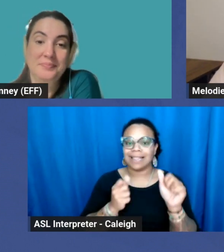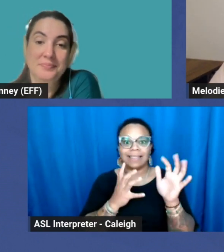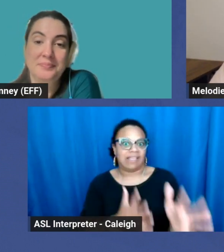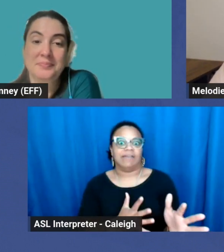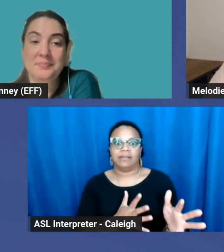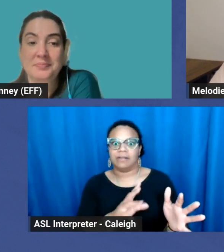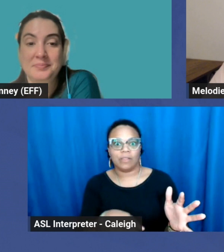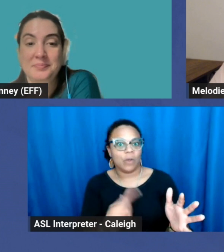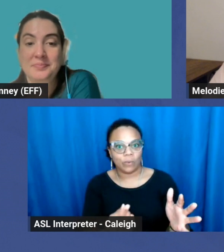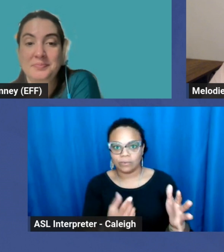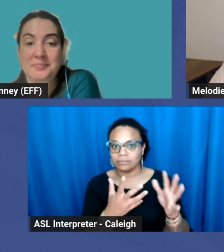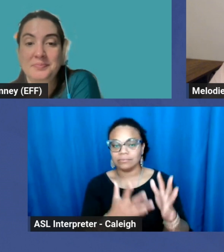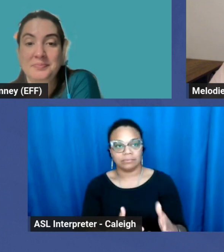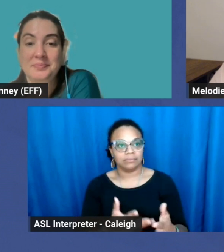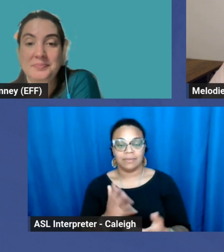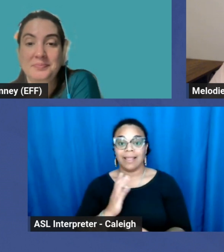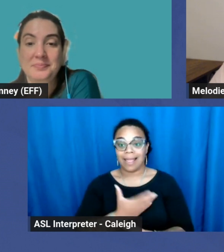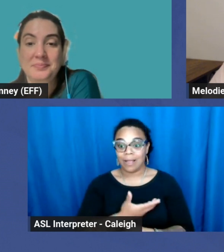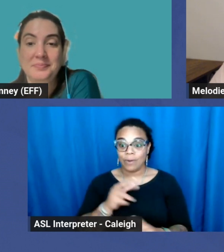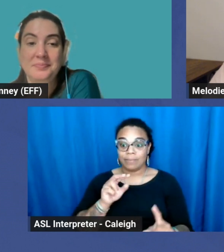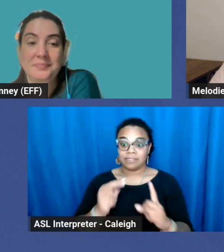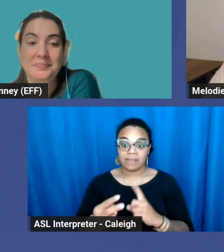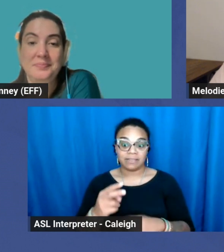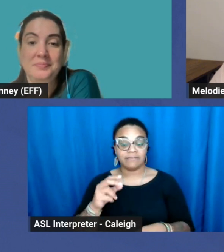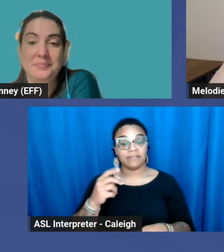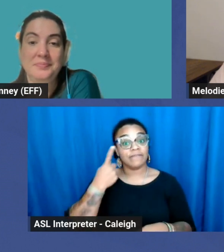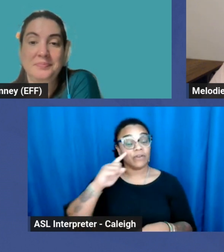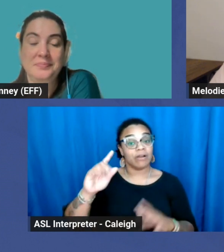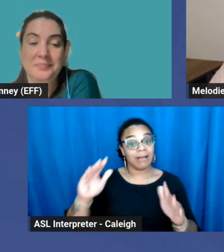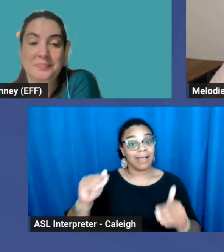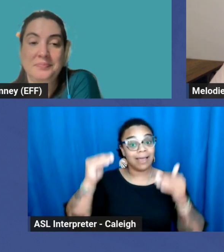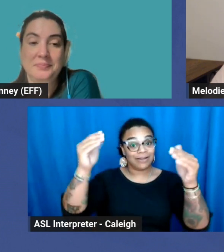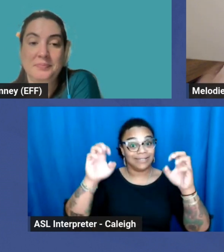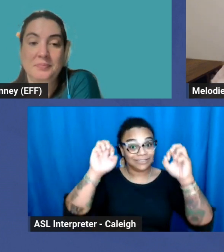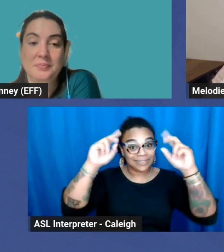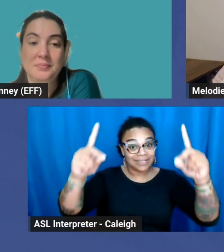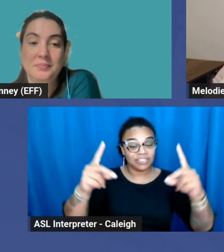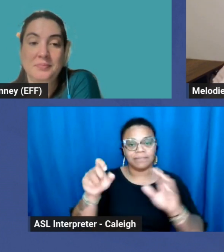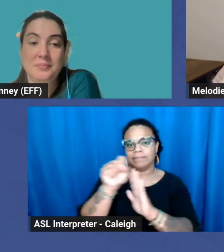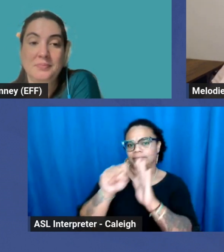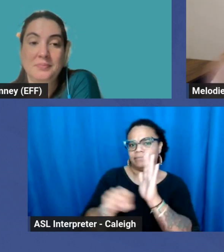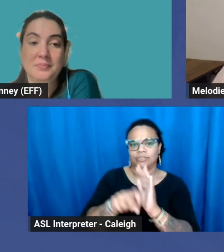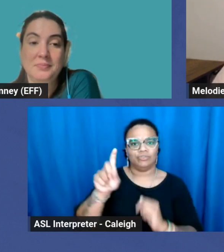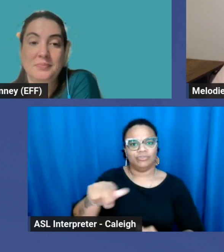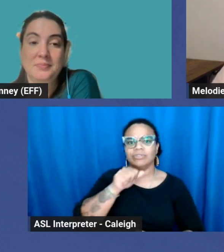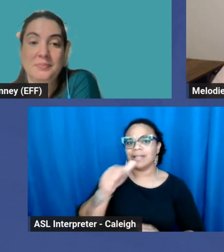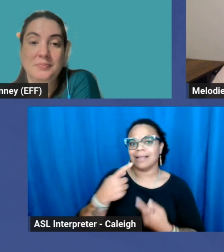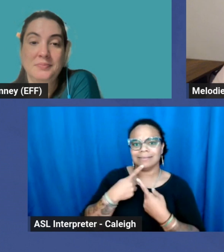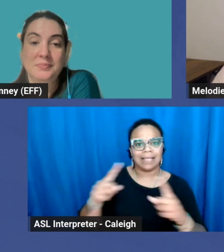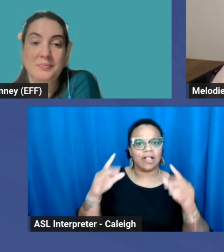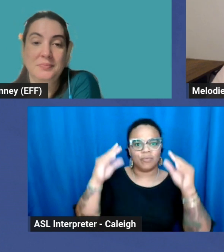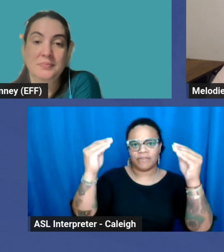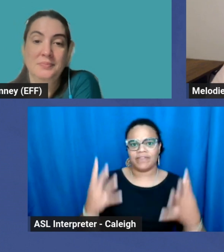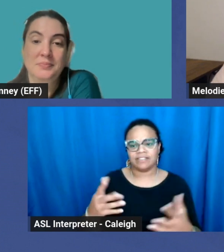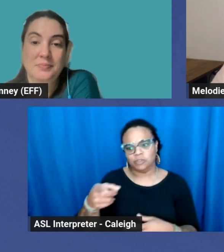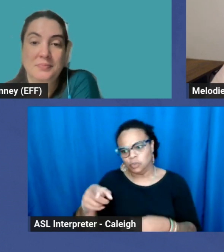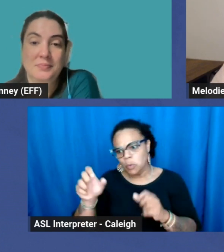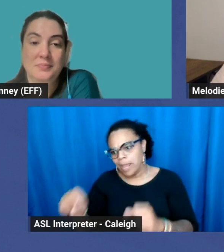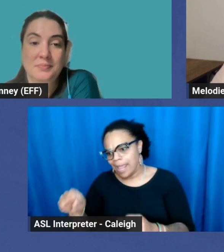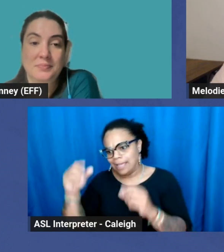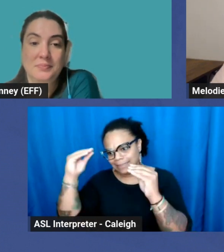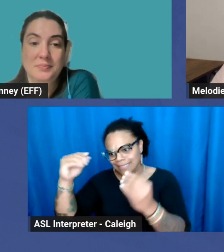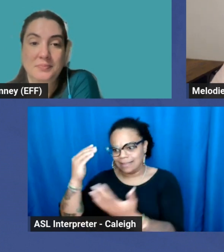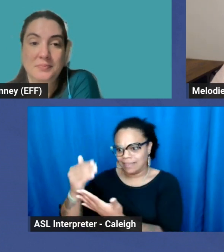I mean, our position is basically that when it comes to higher education, the state shouldn't tell professors what they can and can't teach, because